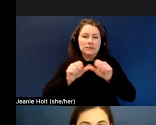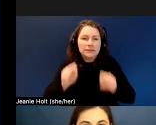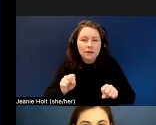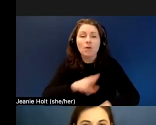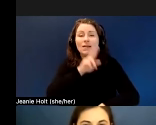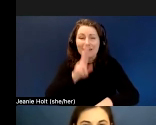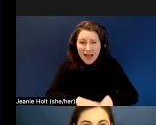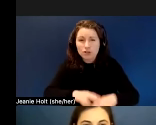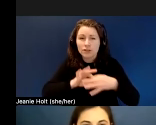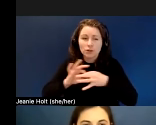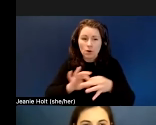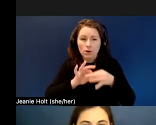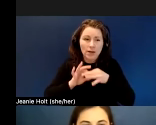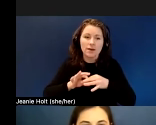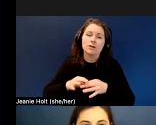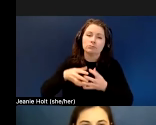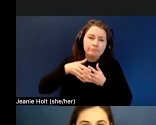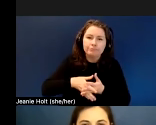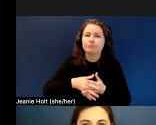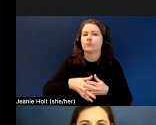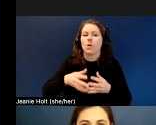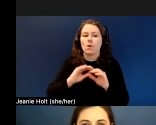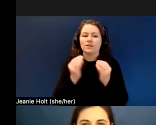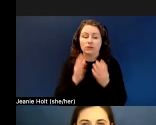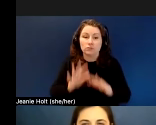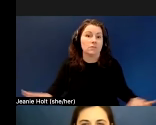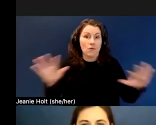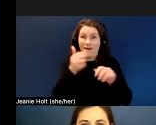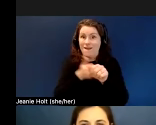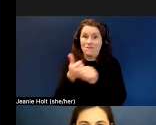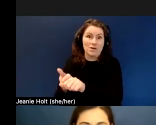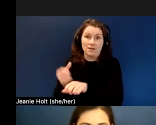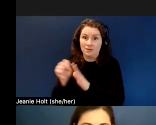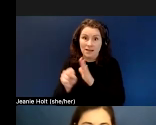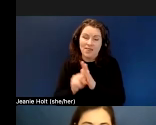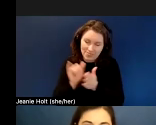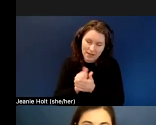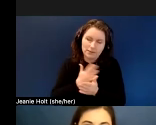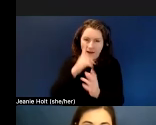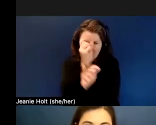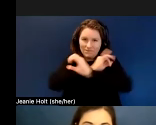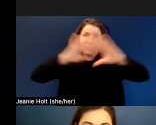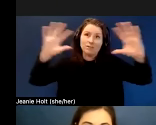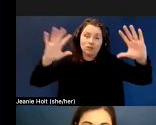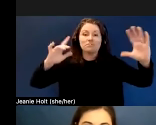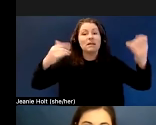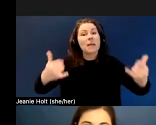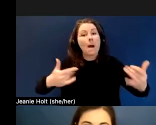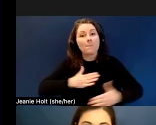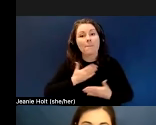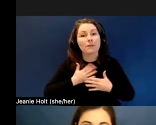grassroots advocacy network in every state. And that's my vision for this. I'm happy to take